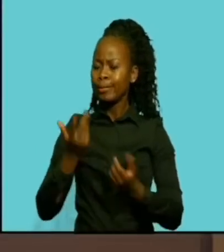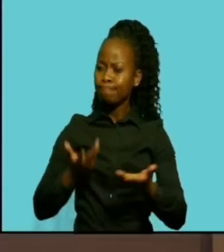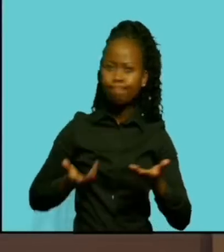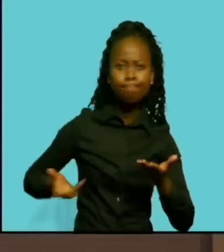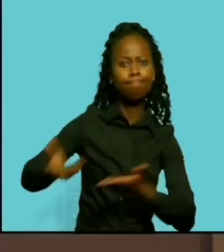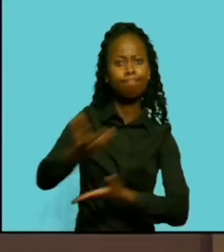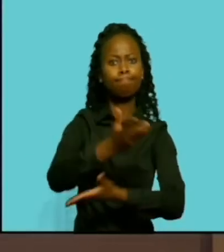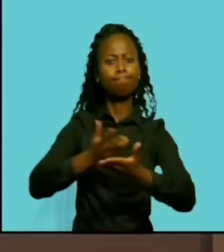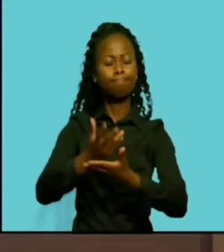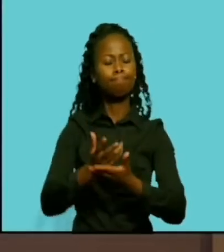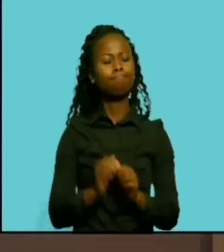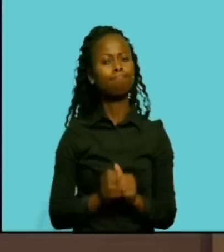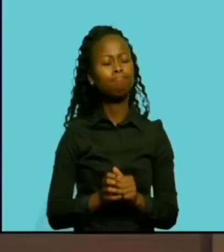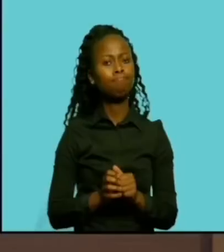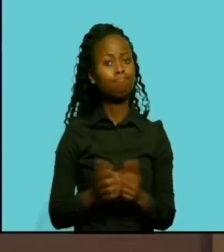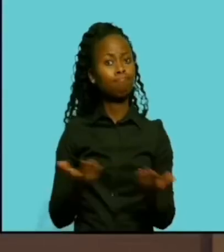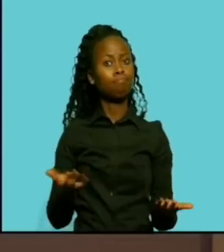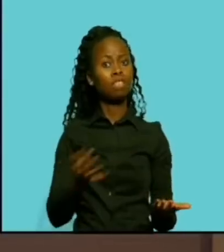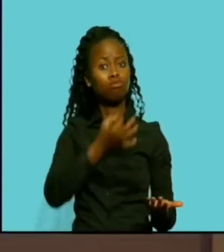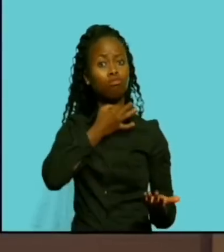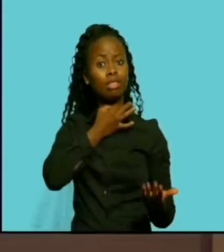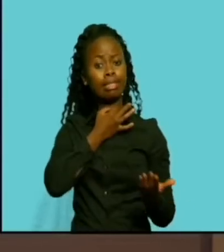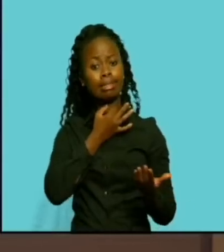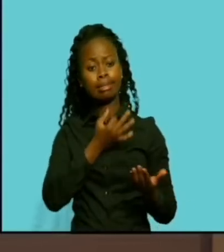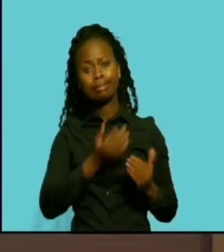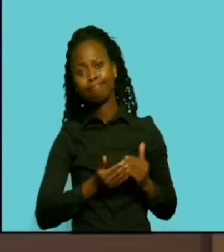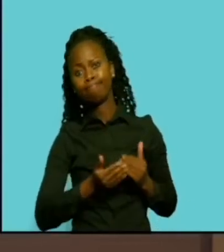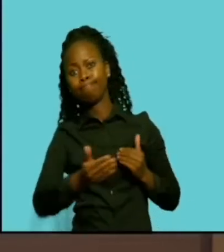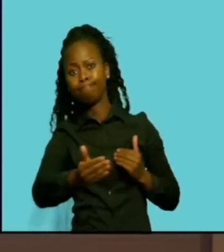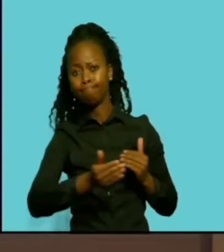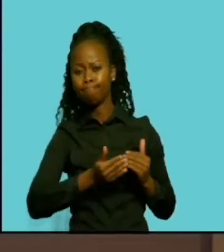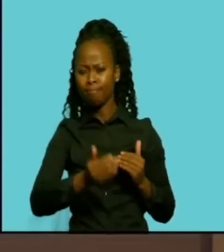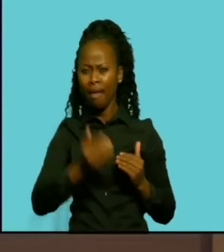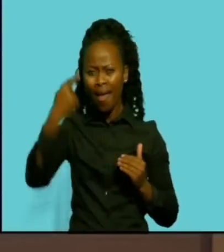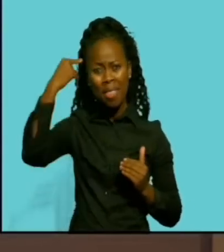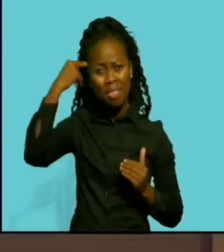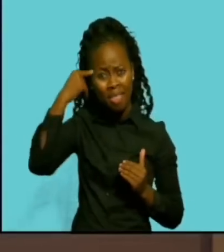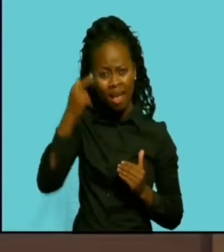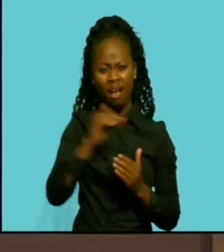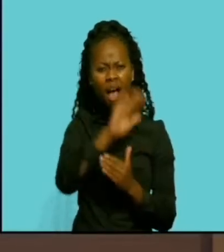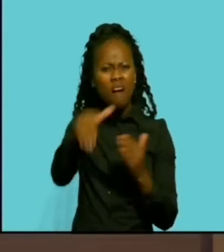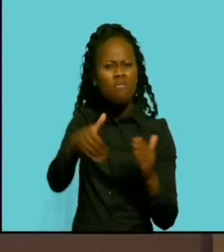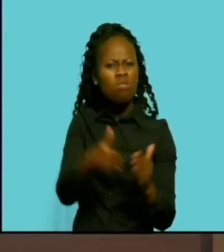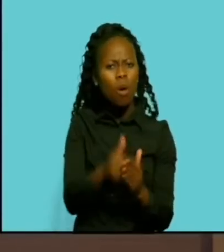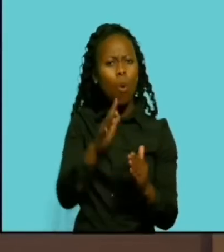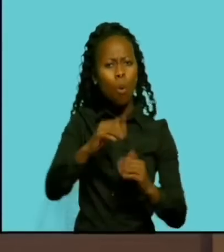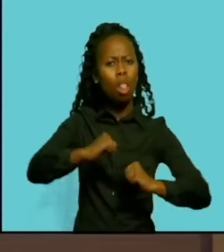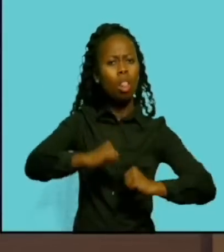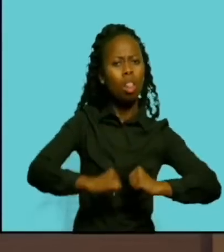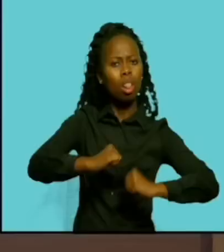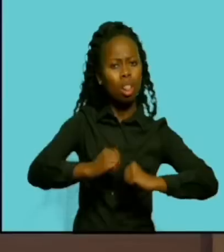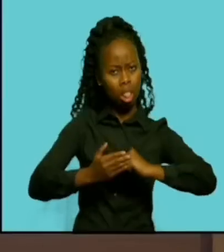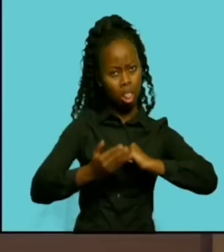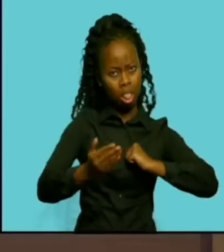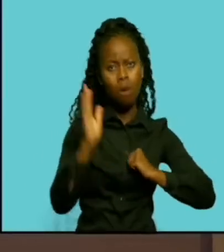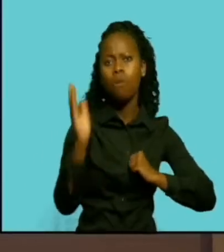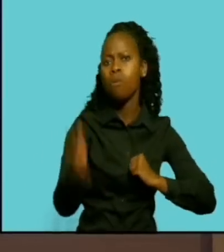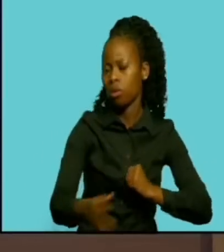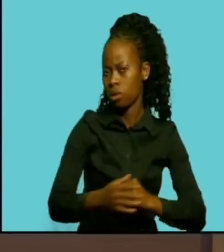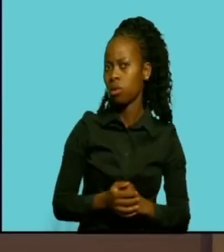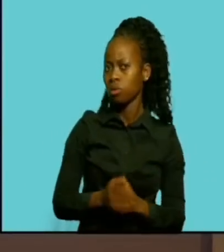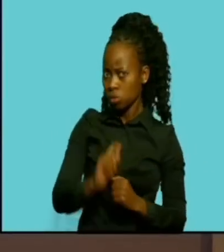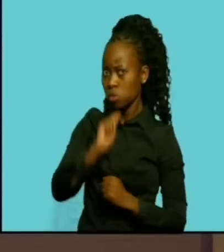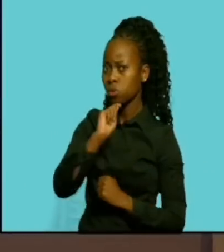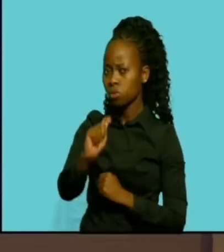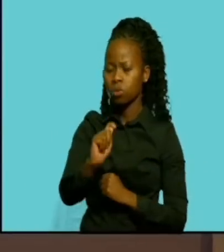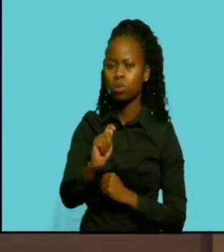risks to the medium-term domestic growth outlook are assessed to be balanced. with potential growth and expected